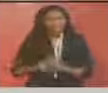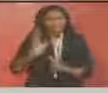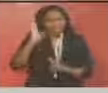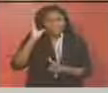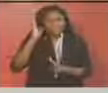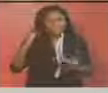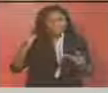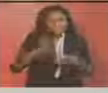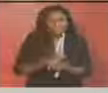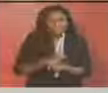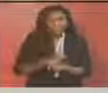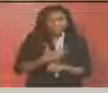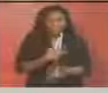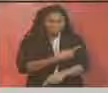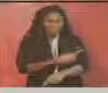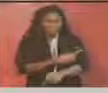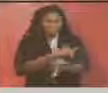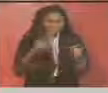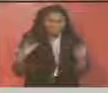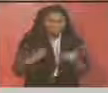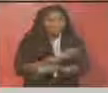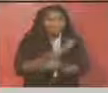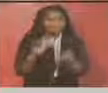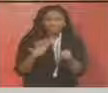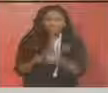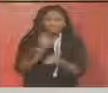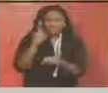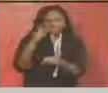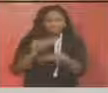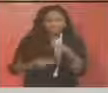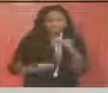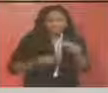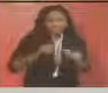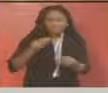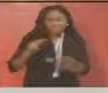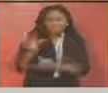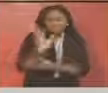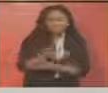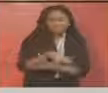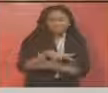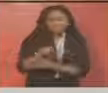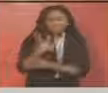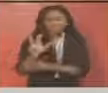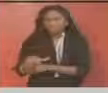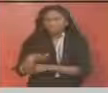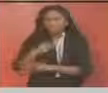enough vaccines to vaccinate 33% of the population,